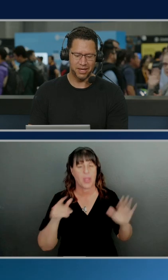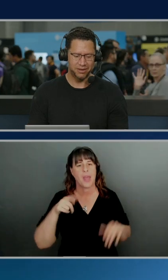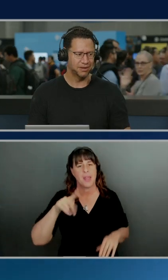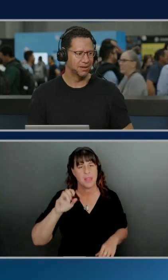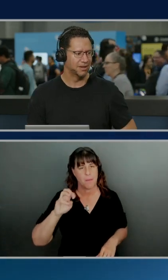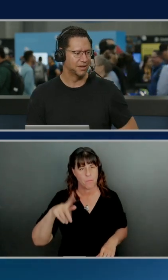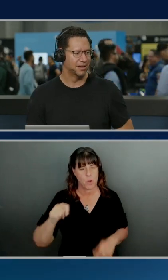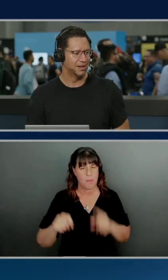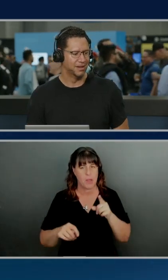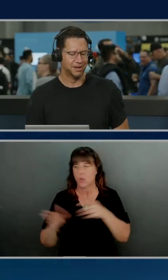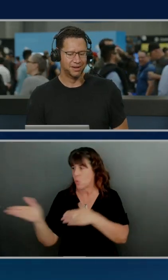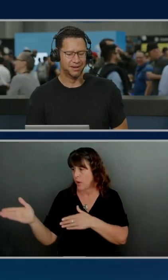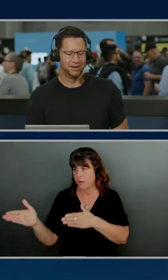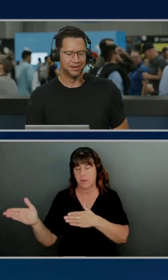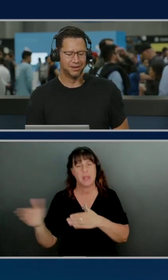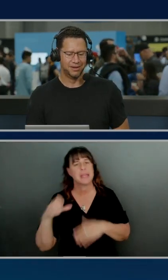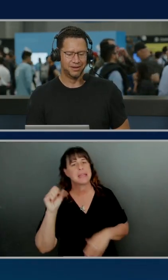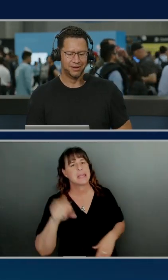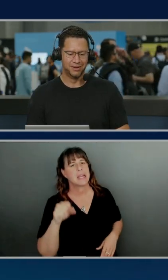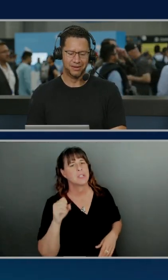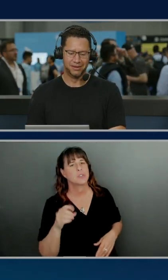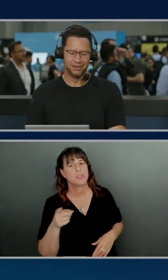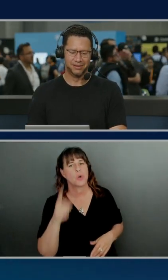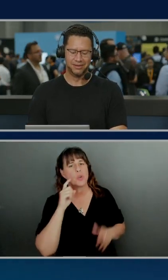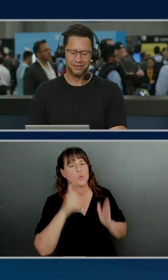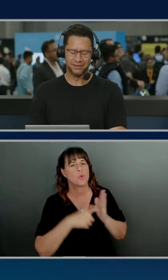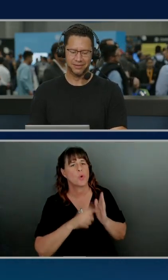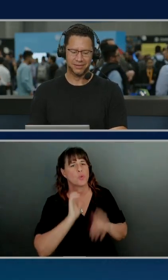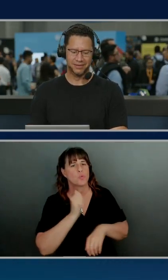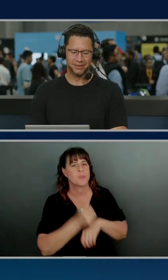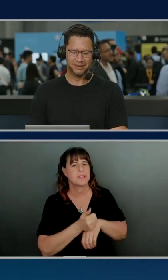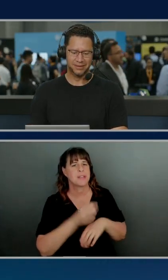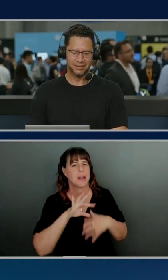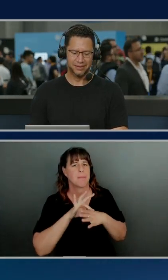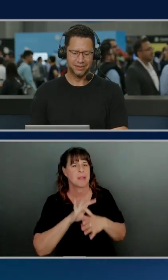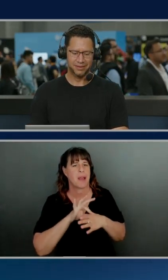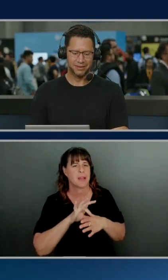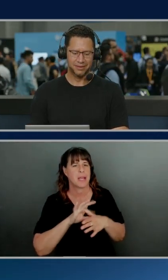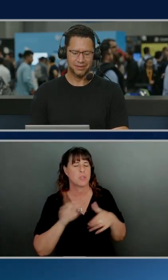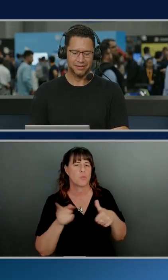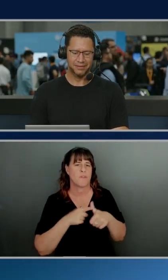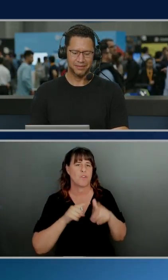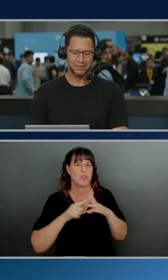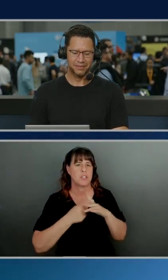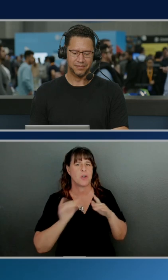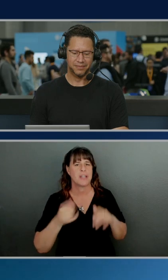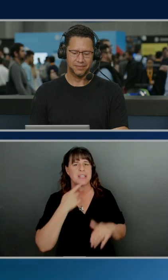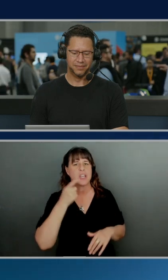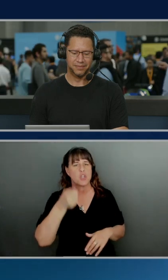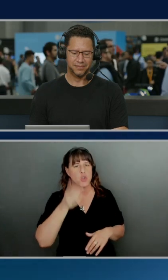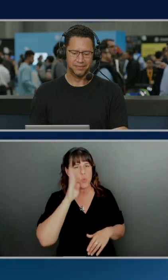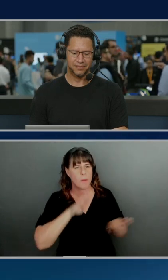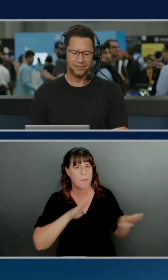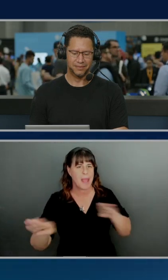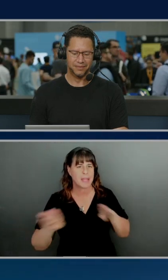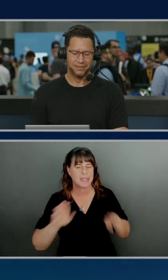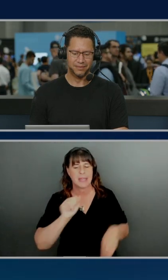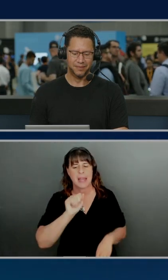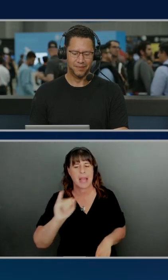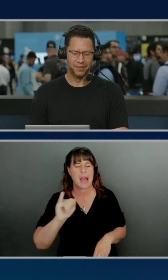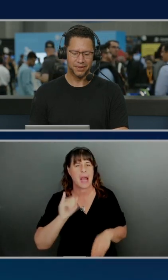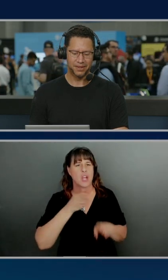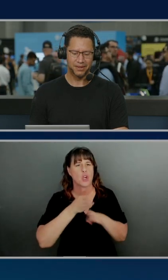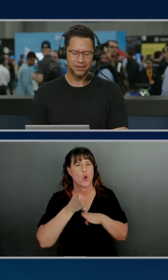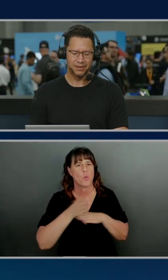go ahead. Yeah, so you notice we set some context when we're first kicking it off. It says, you will be acting as an AI career coach named